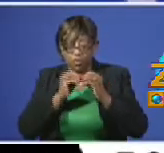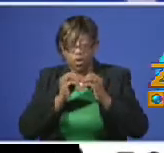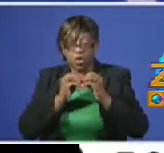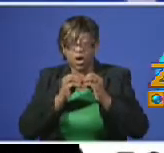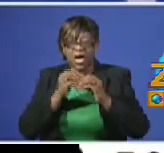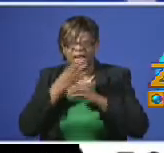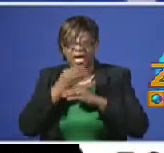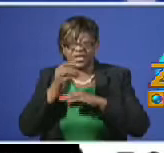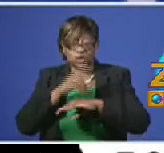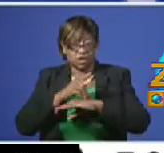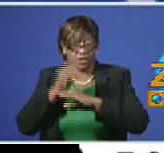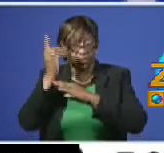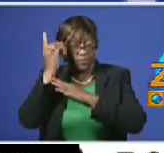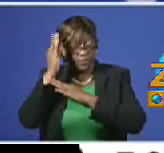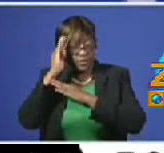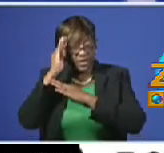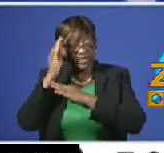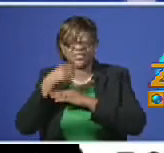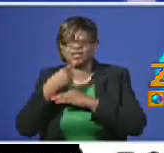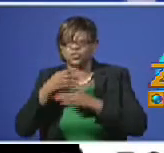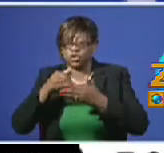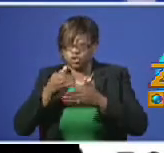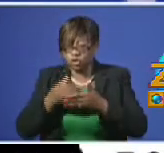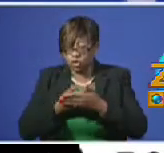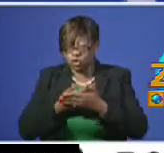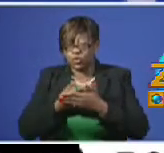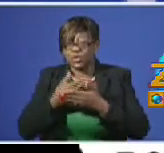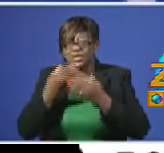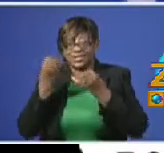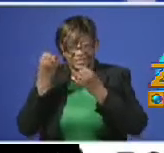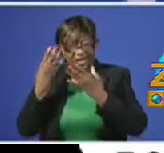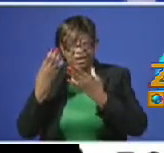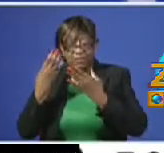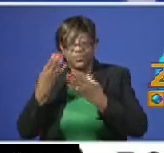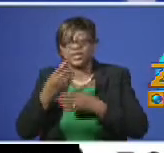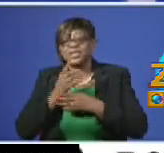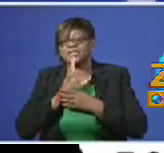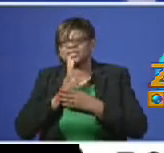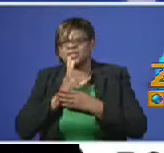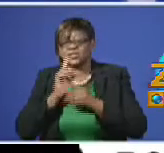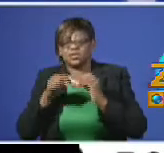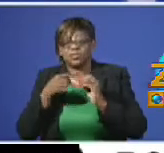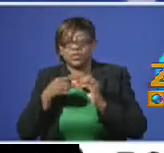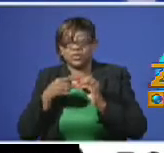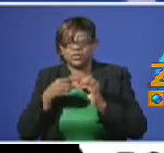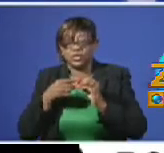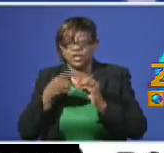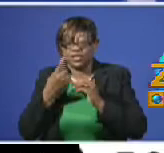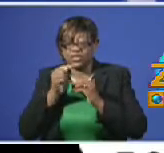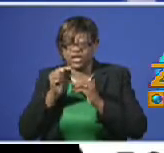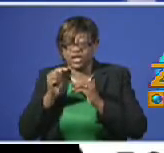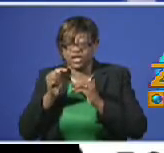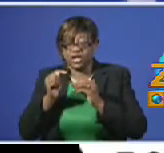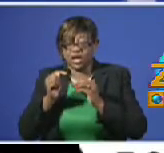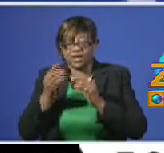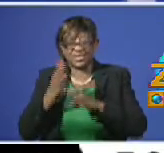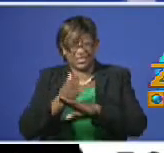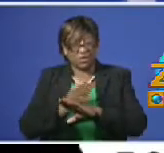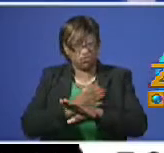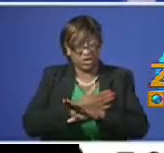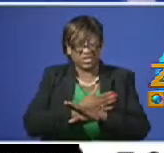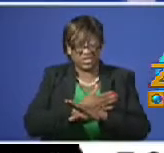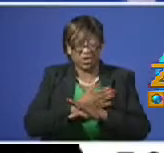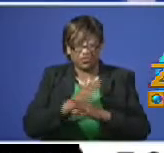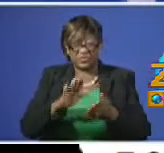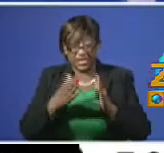Dr. Brennan added that along with new data, indicators months ago suggested an expected increase in deaths during the now second wave